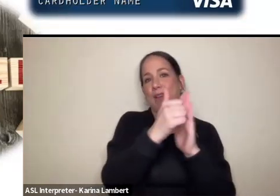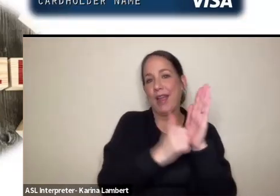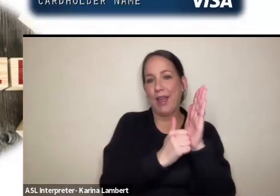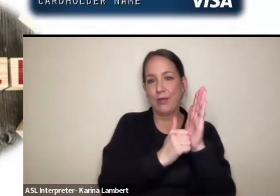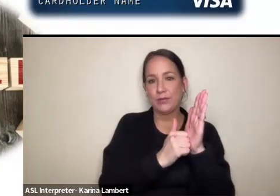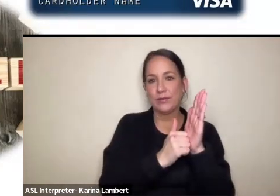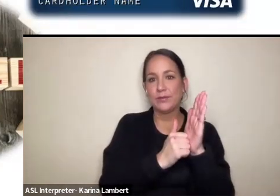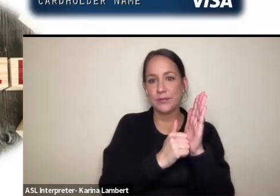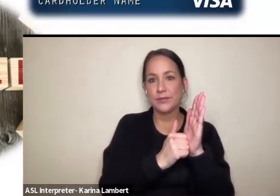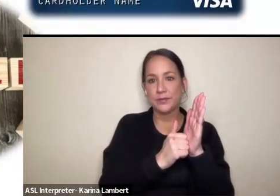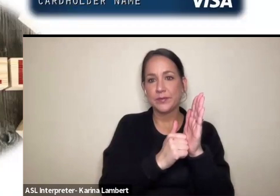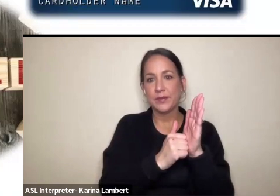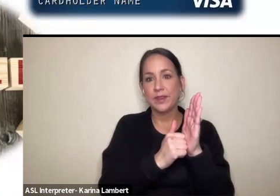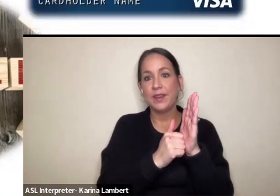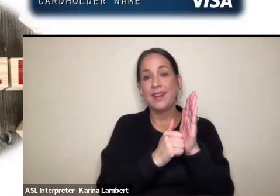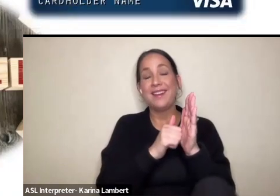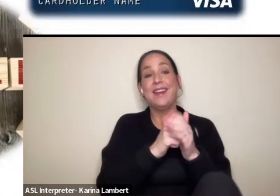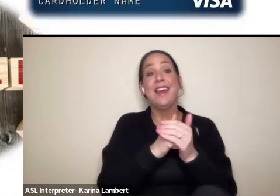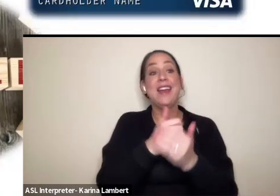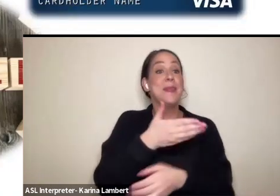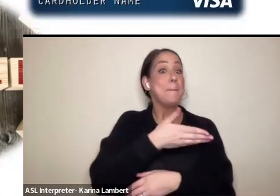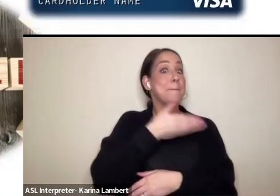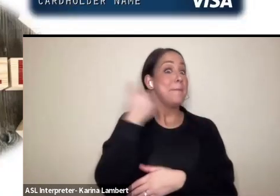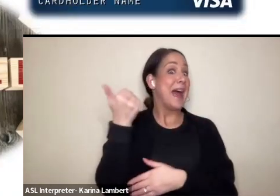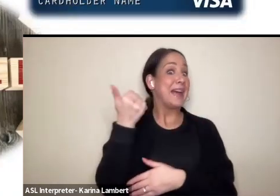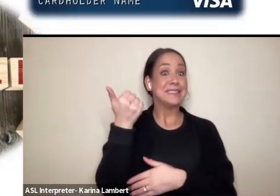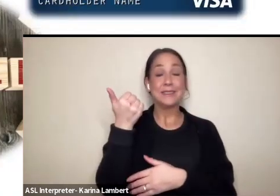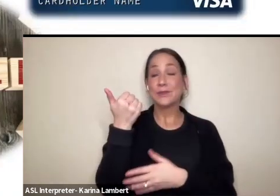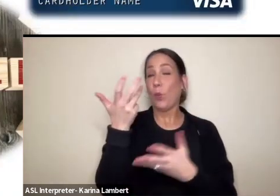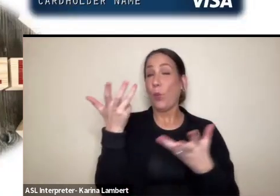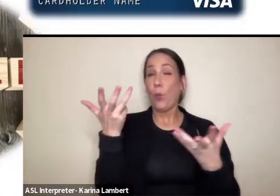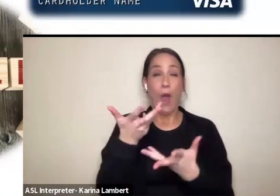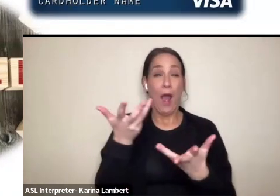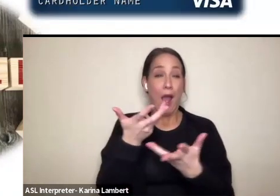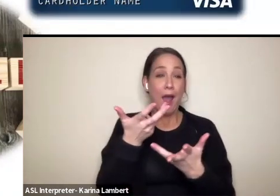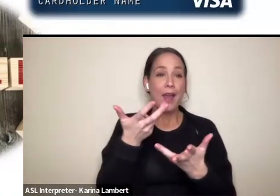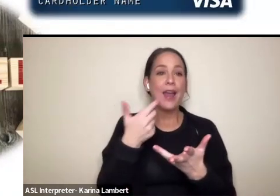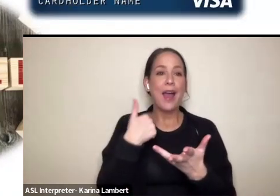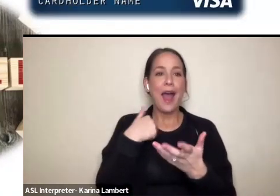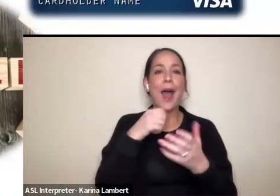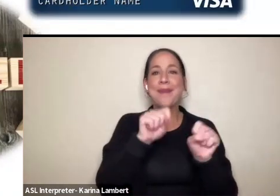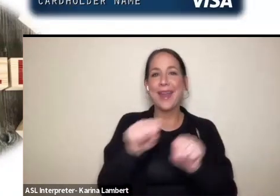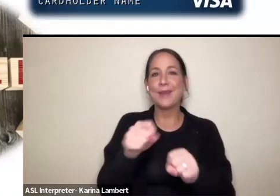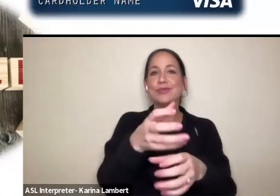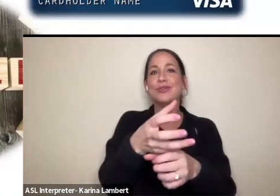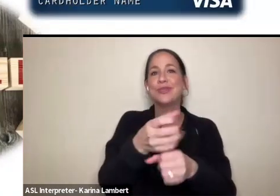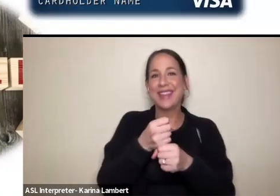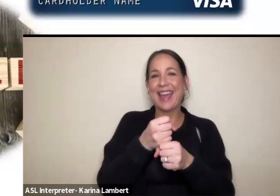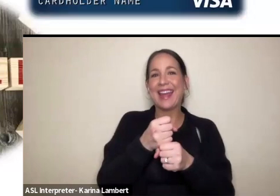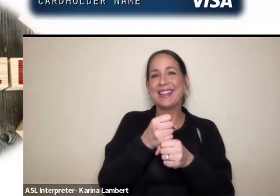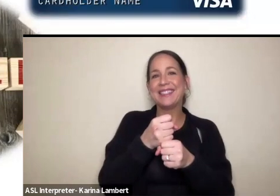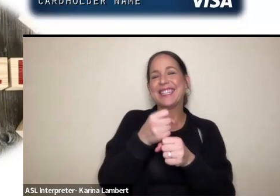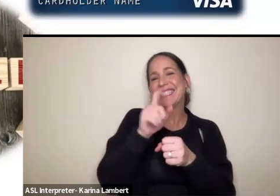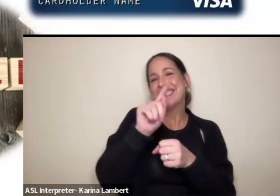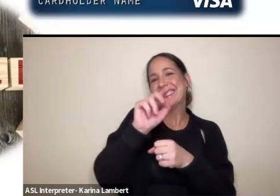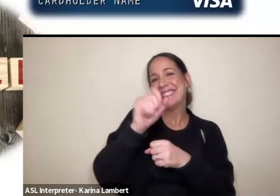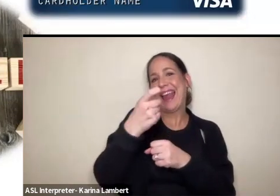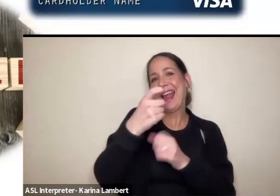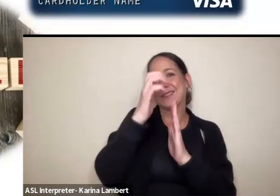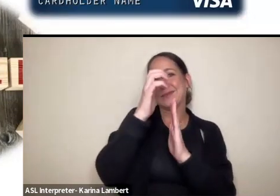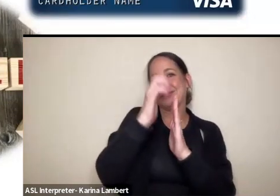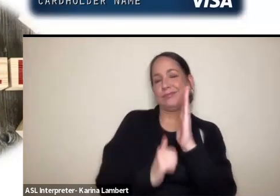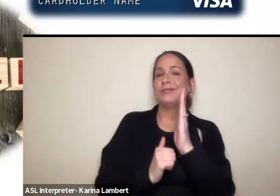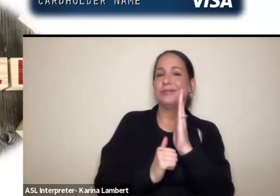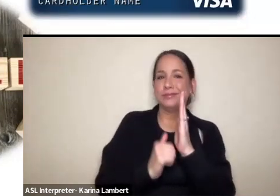accountable. And the best part is, I then would be able to take an income subtraction on my Maryland state taxes for